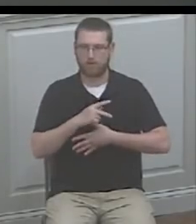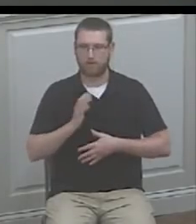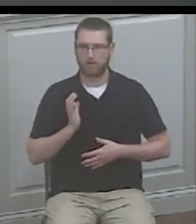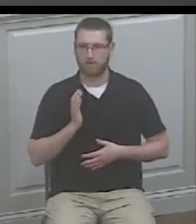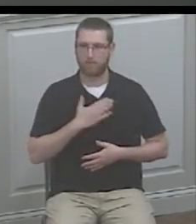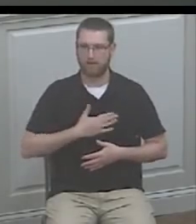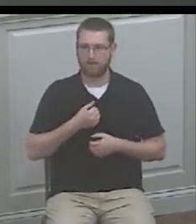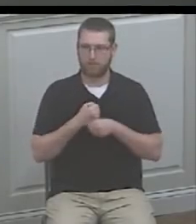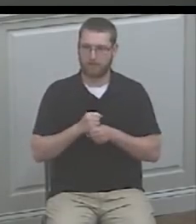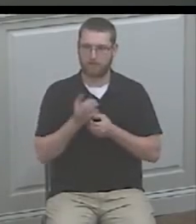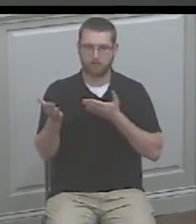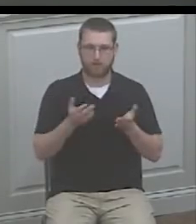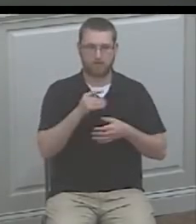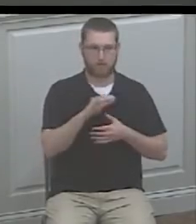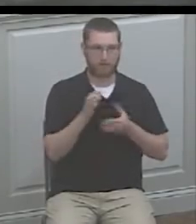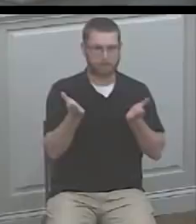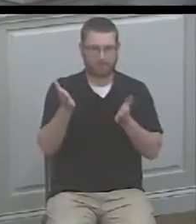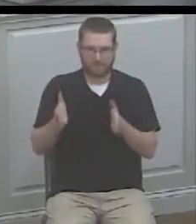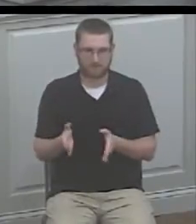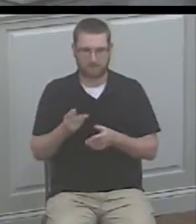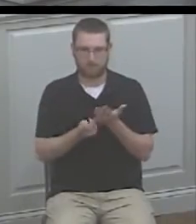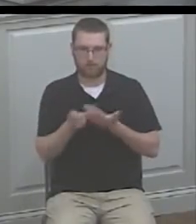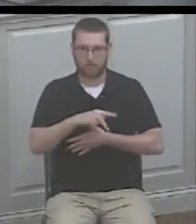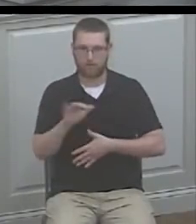public servants a priority.